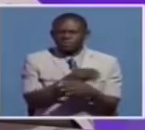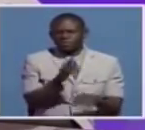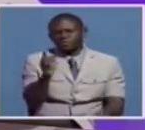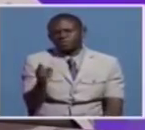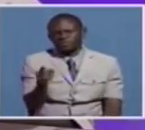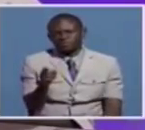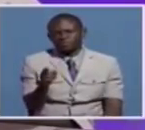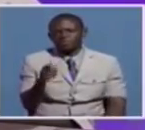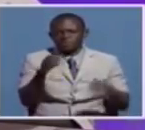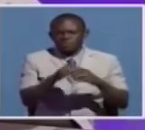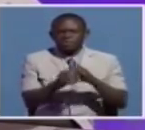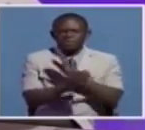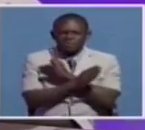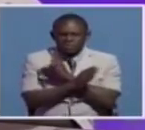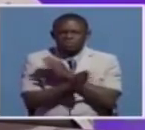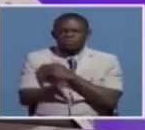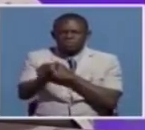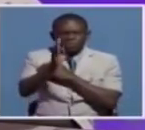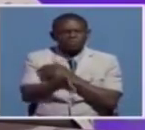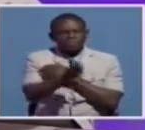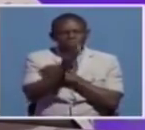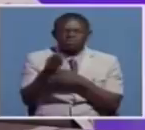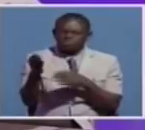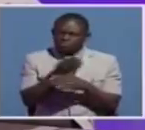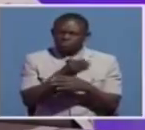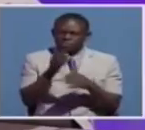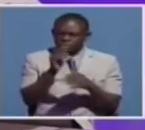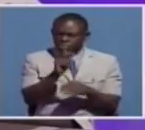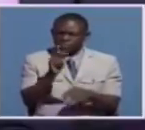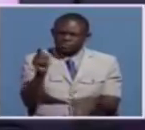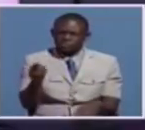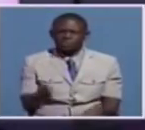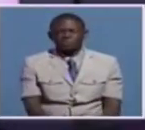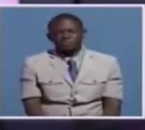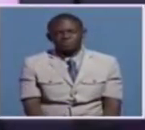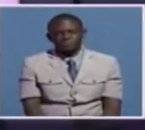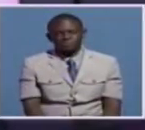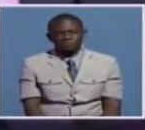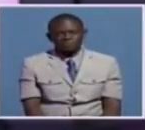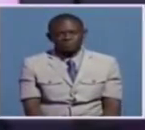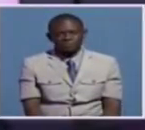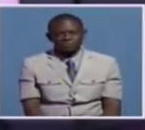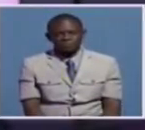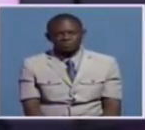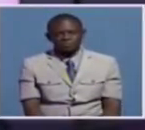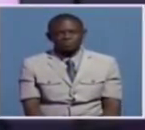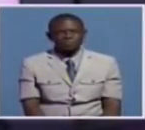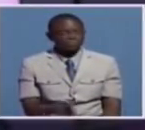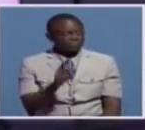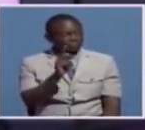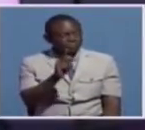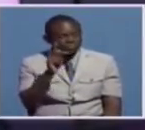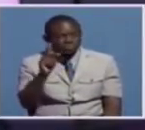Zambia. He got really busy. So when you spoke about discipline, how did he ensure that his children were